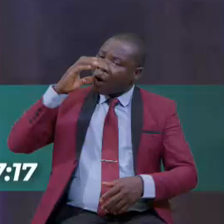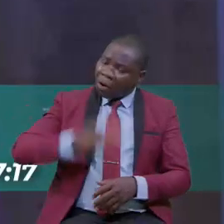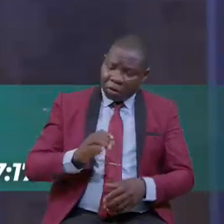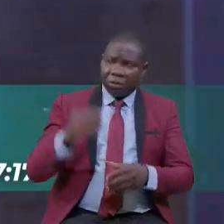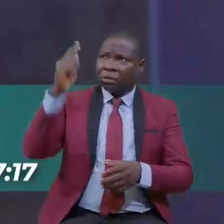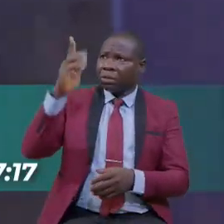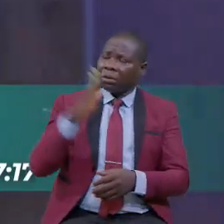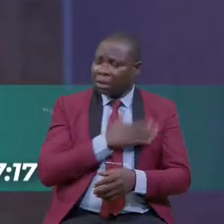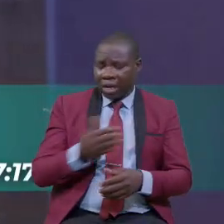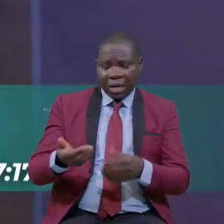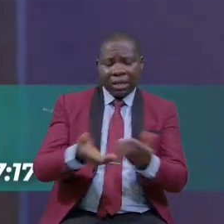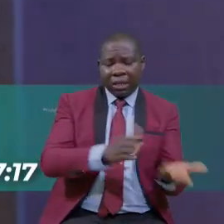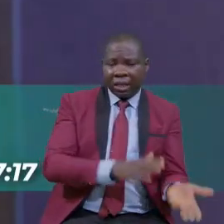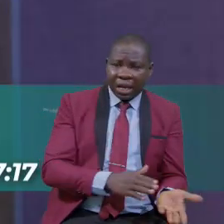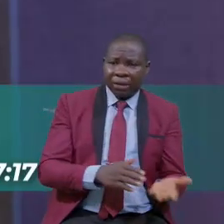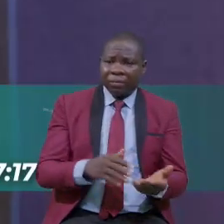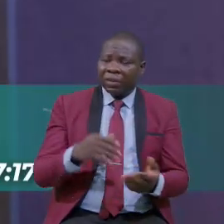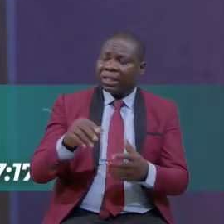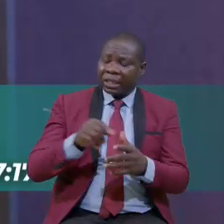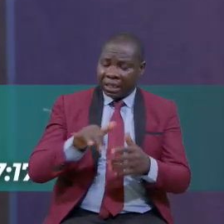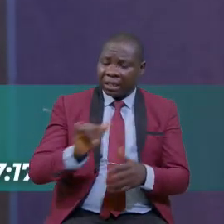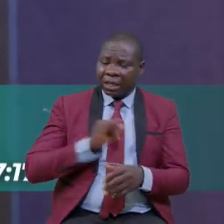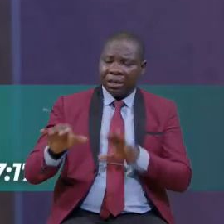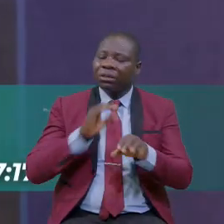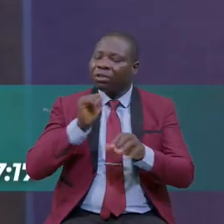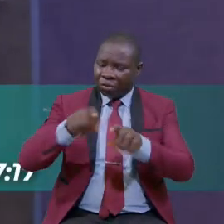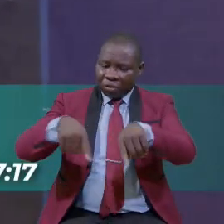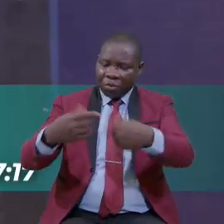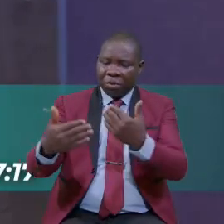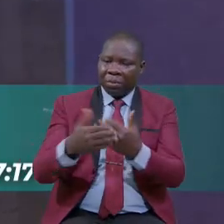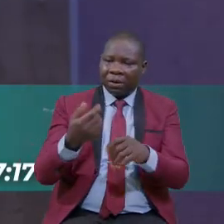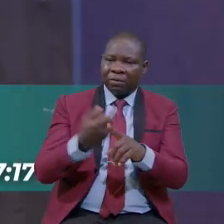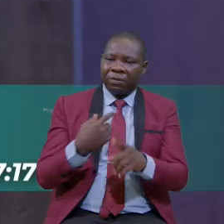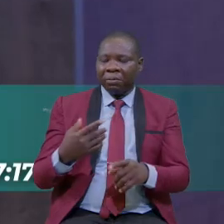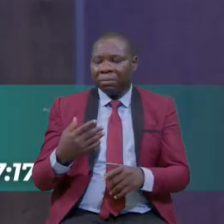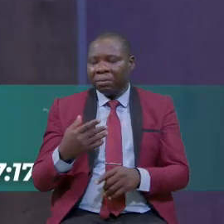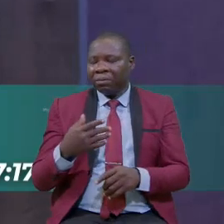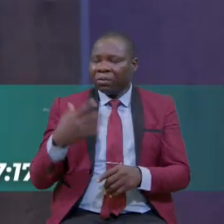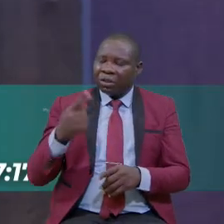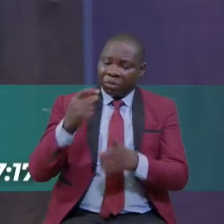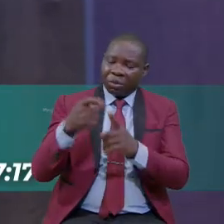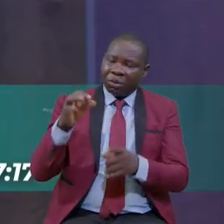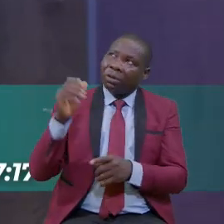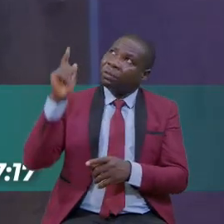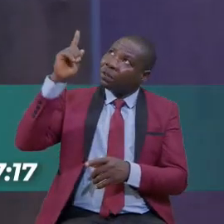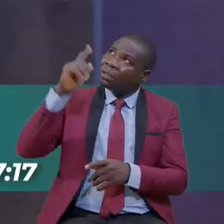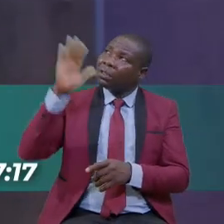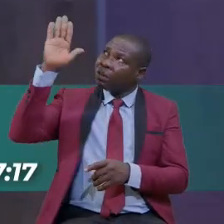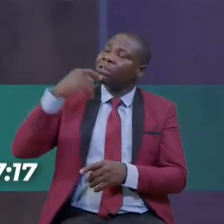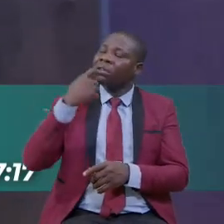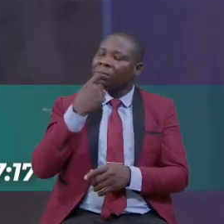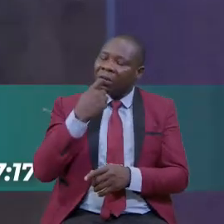of his my friend Saul came and accused me joob you're doing something